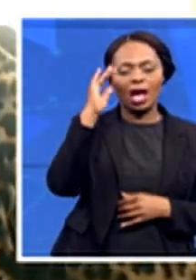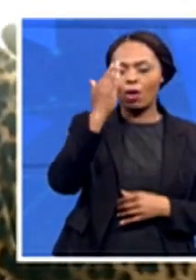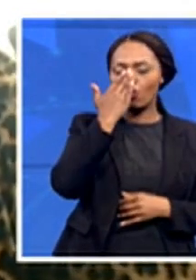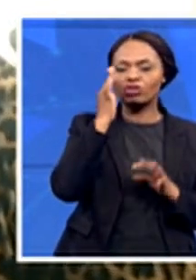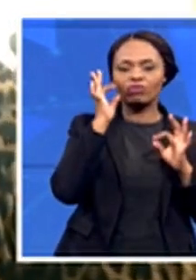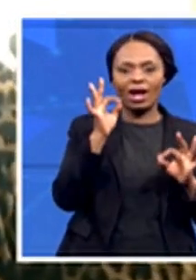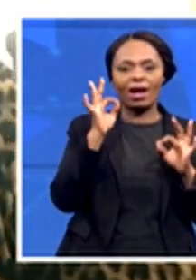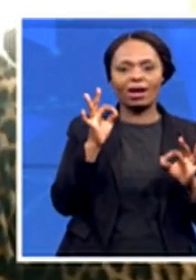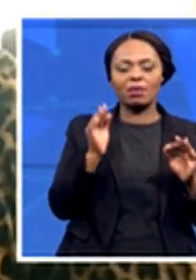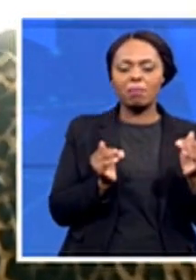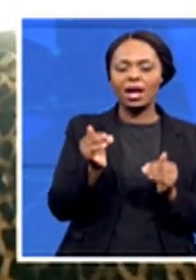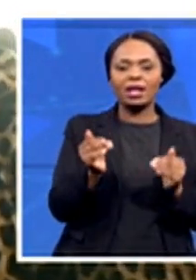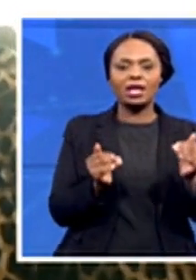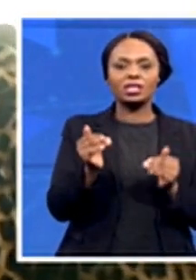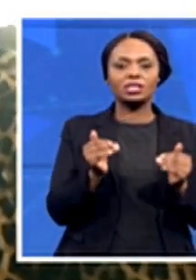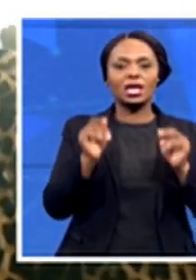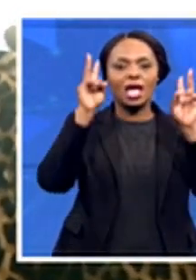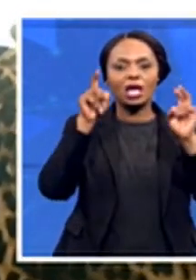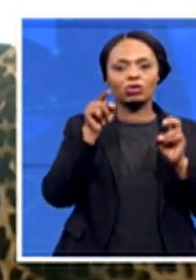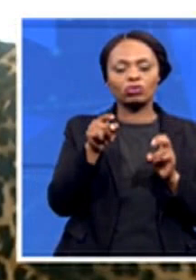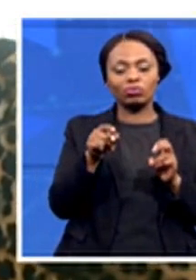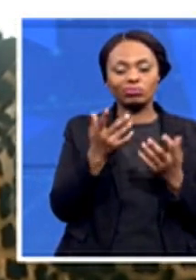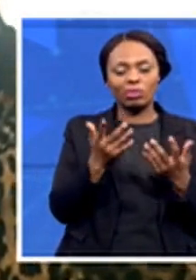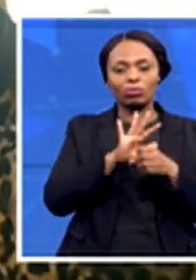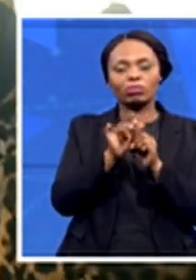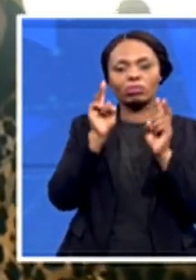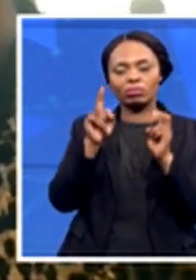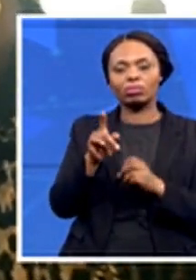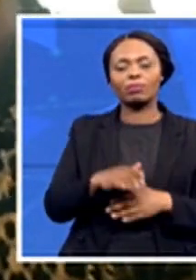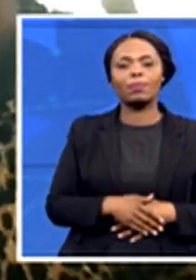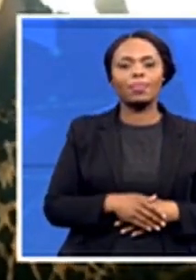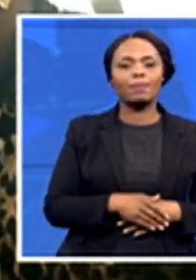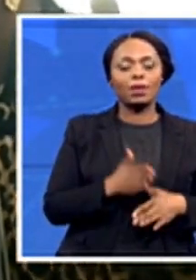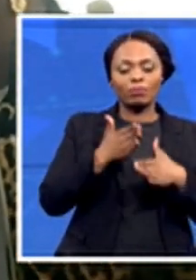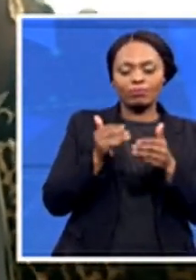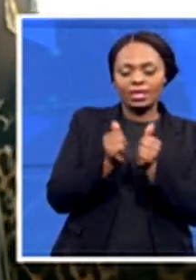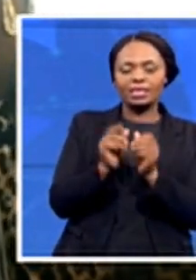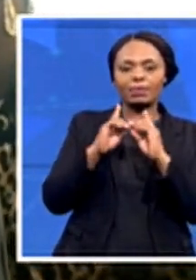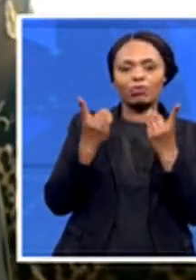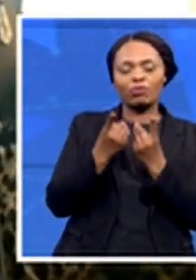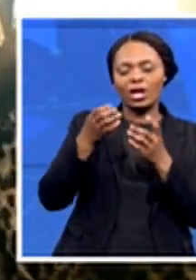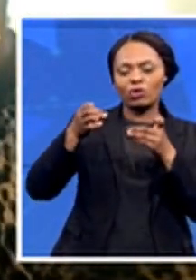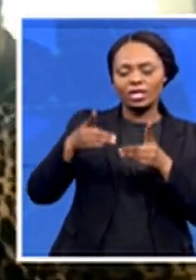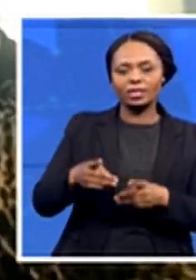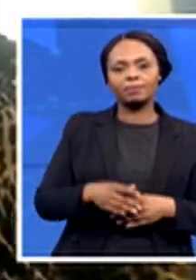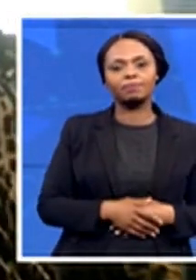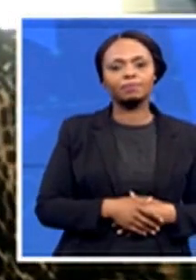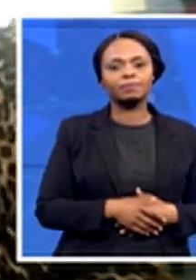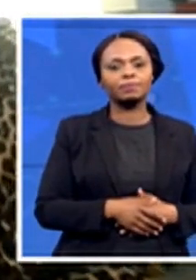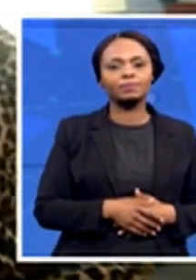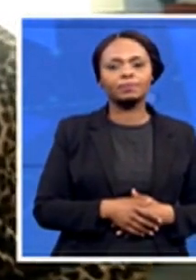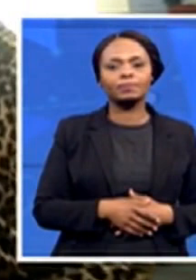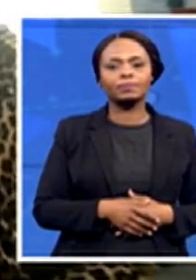of the outbreaks at schools, working with the Department of Education. Okay. Lastly, the department, the filling